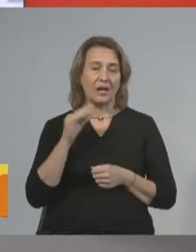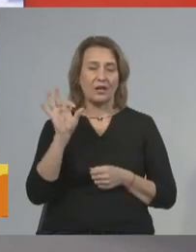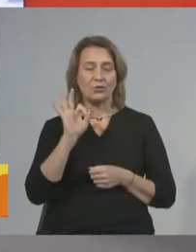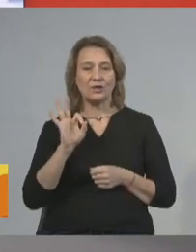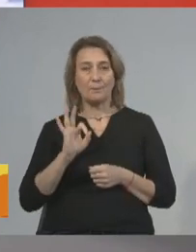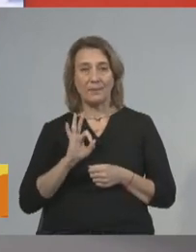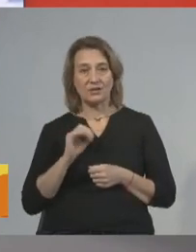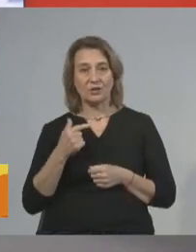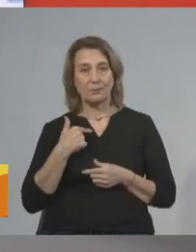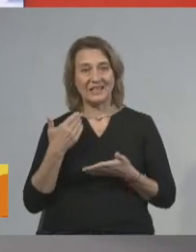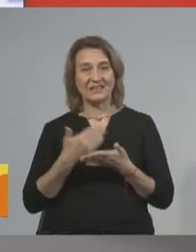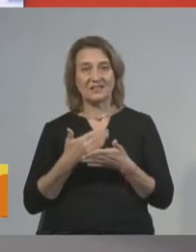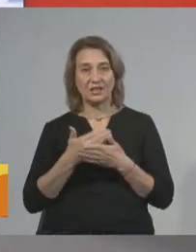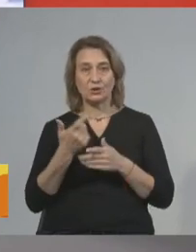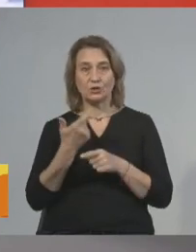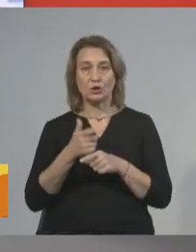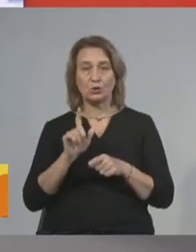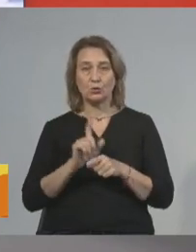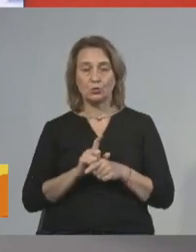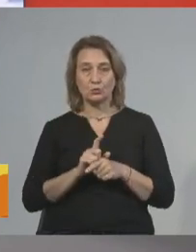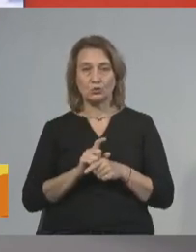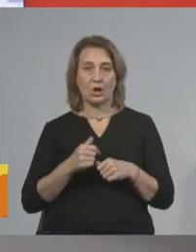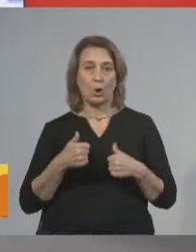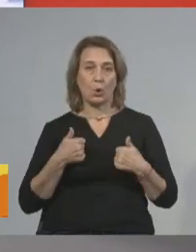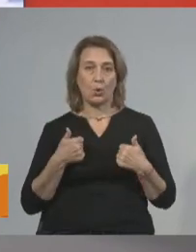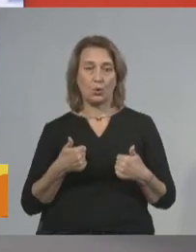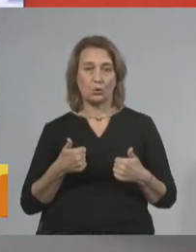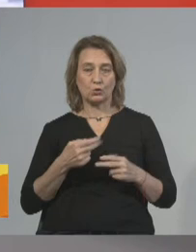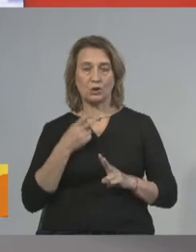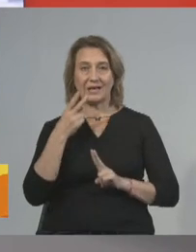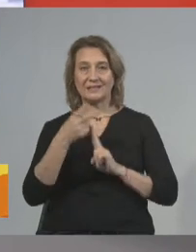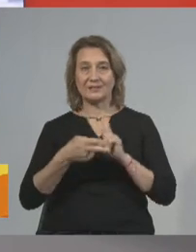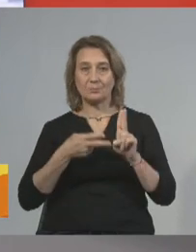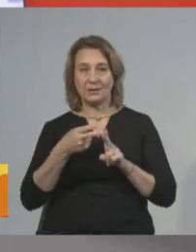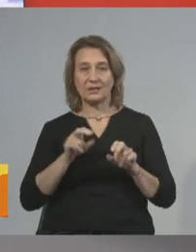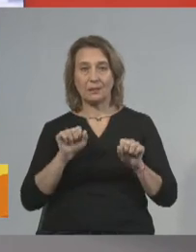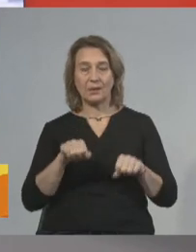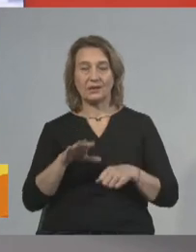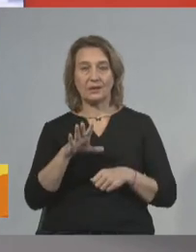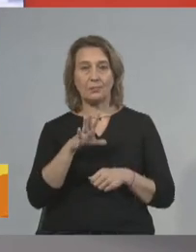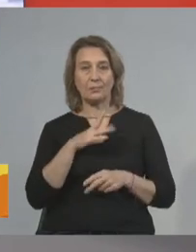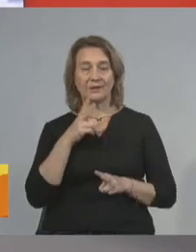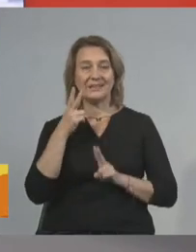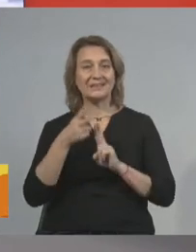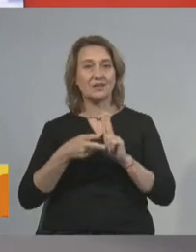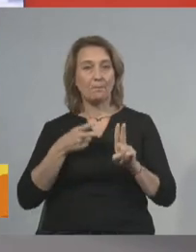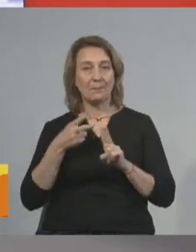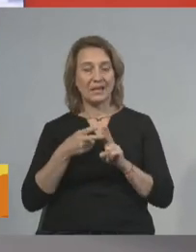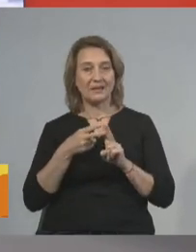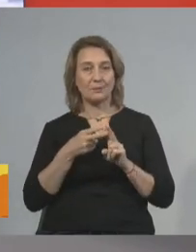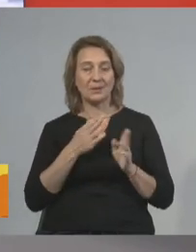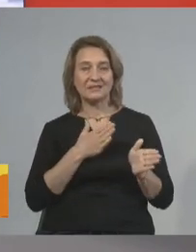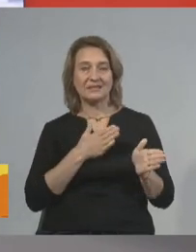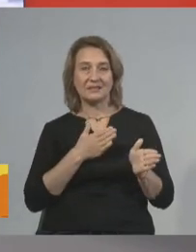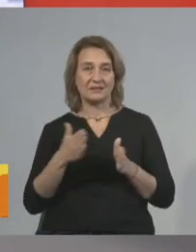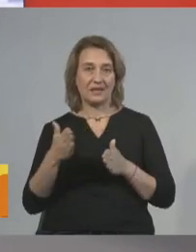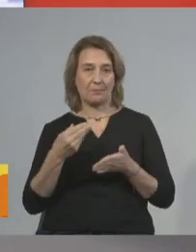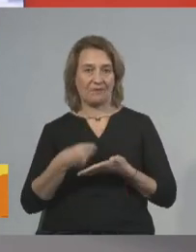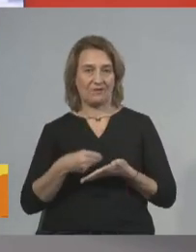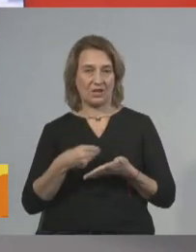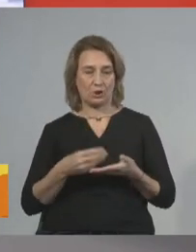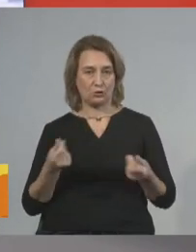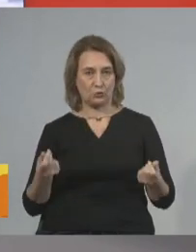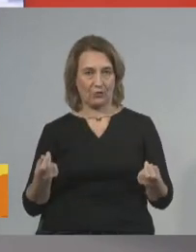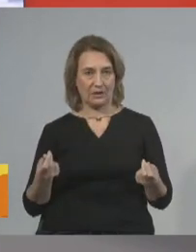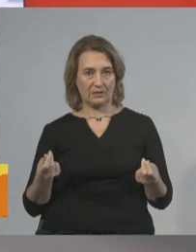uh great britain or germany i think can show us a good changes